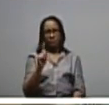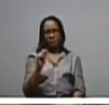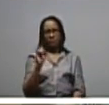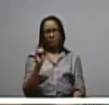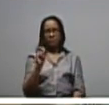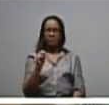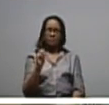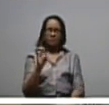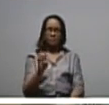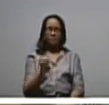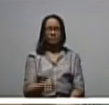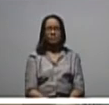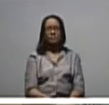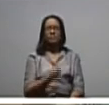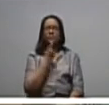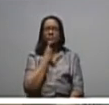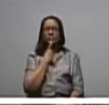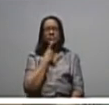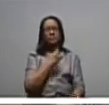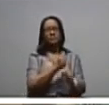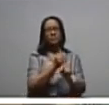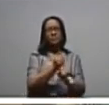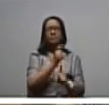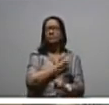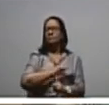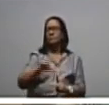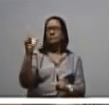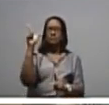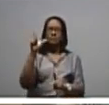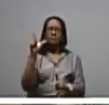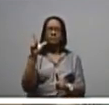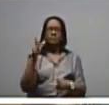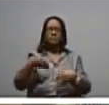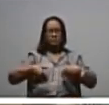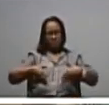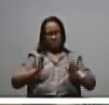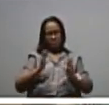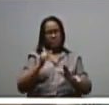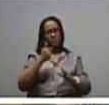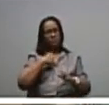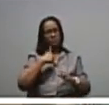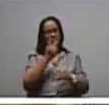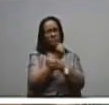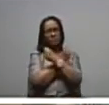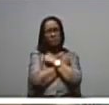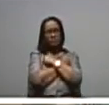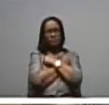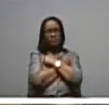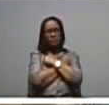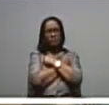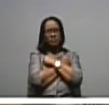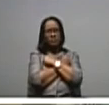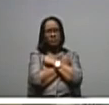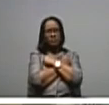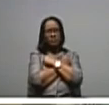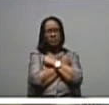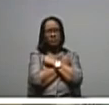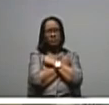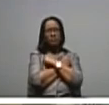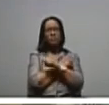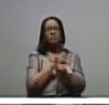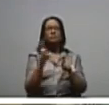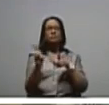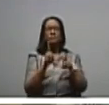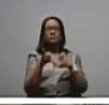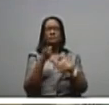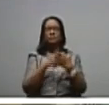said, Lord, let me love and do what I will. When